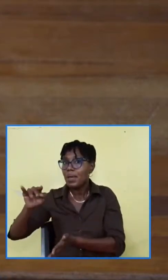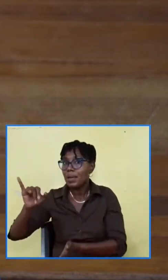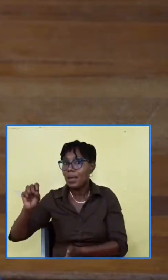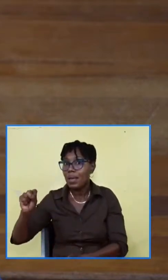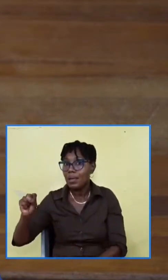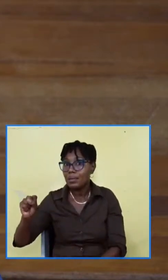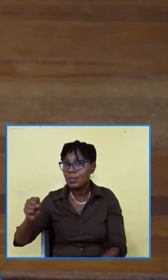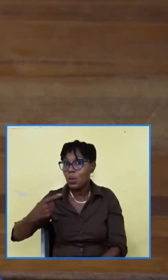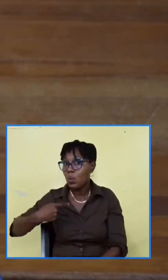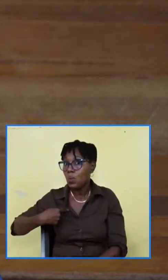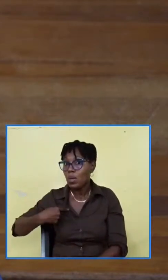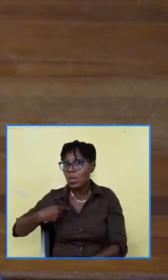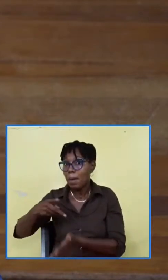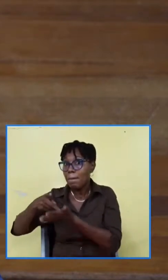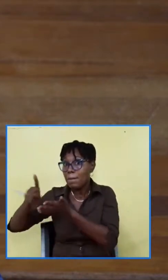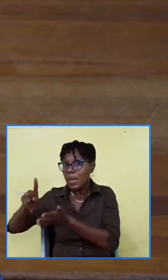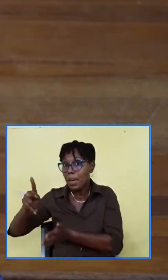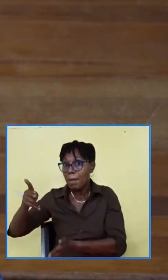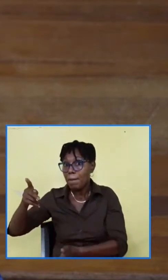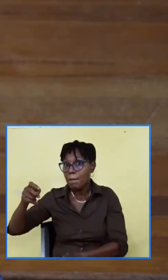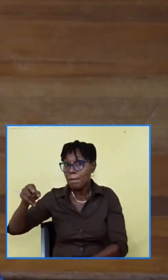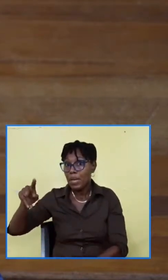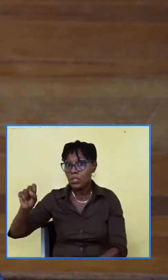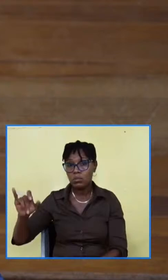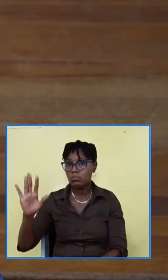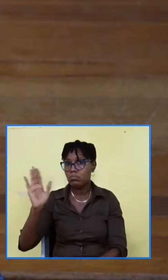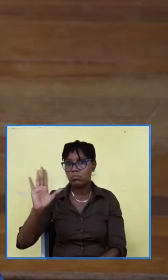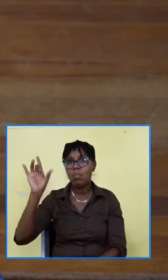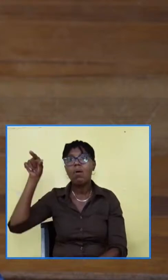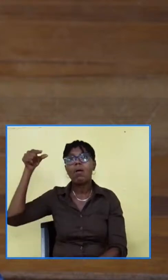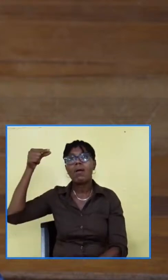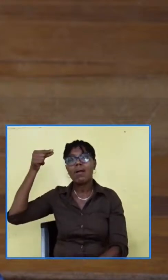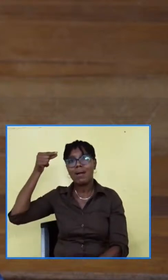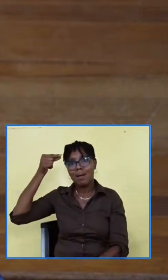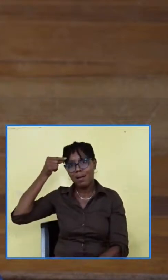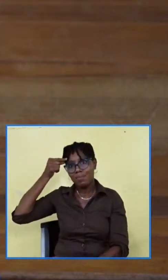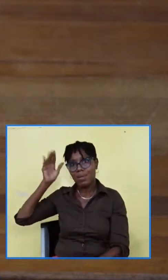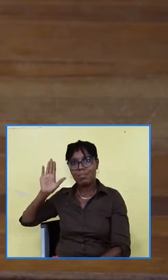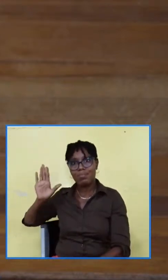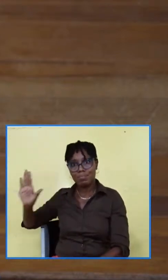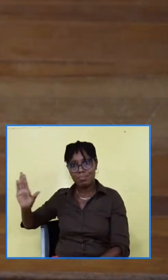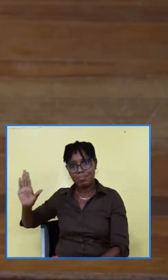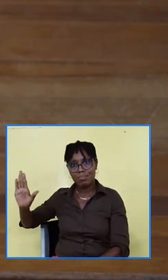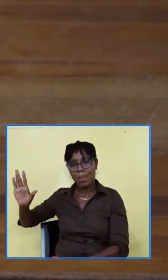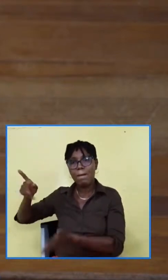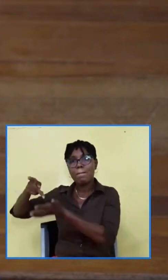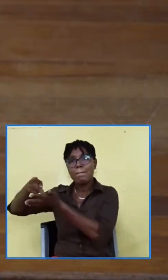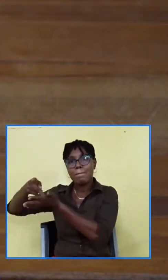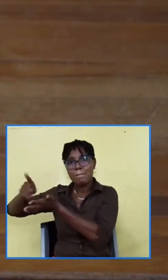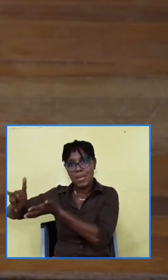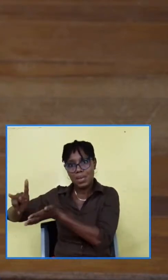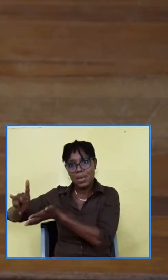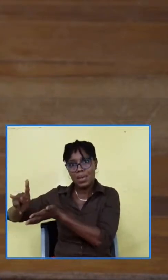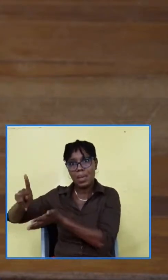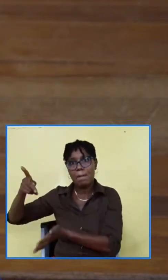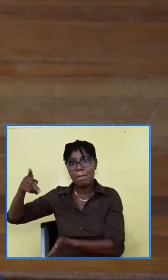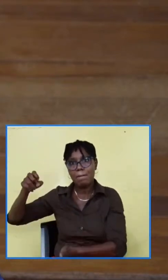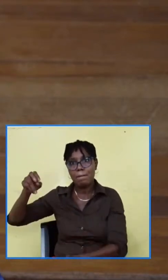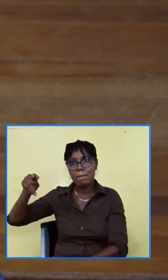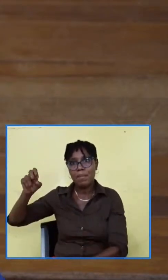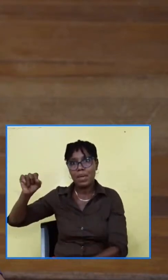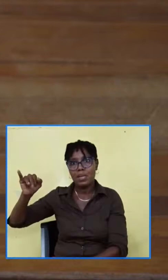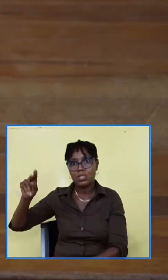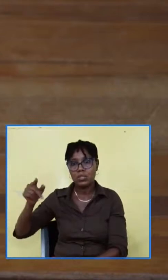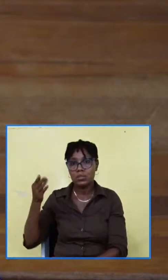that. And that is intended to ensure that the most vulnerable do not fall below the poverty